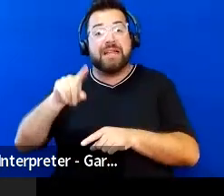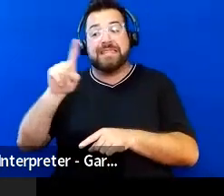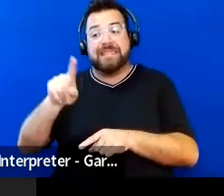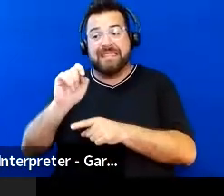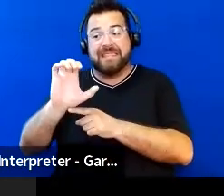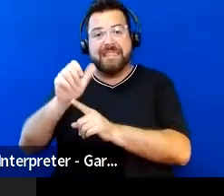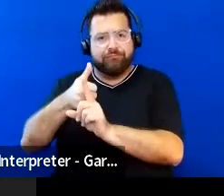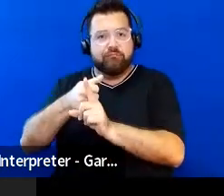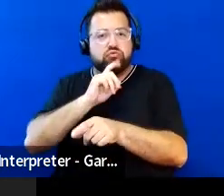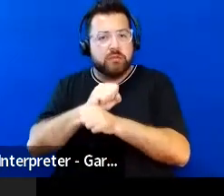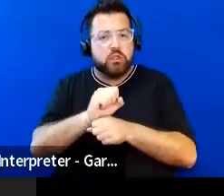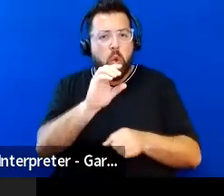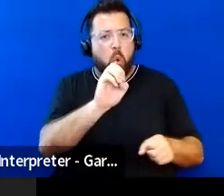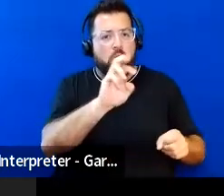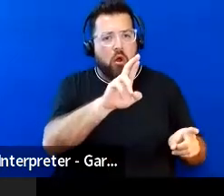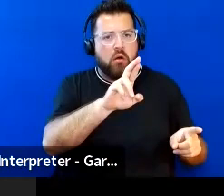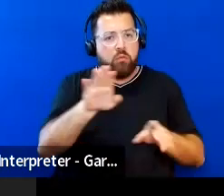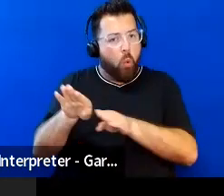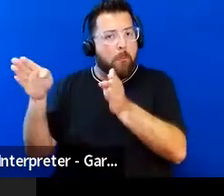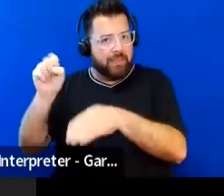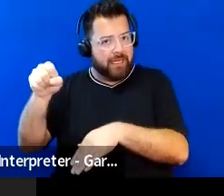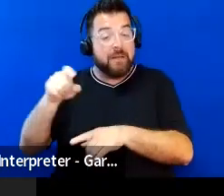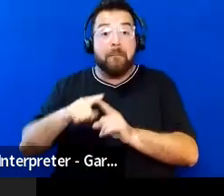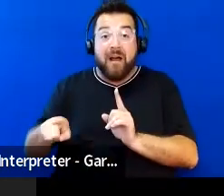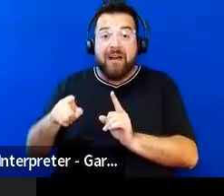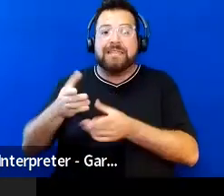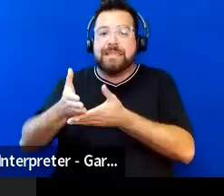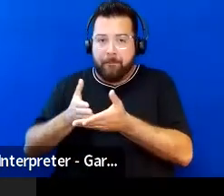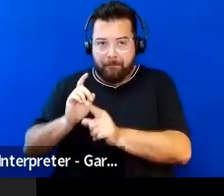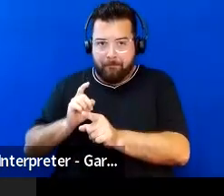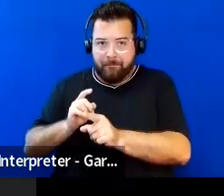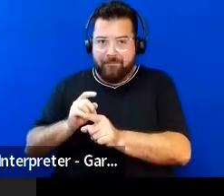also open, but not all. So some